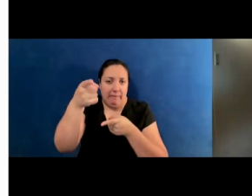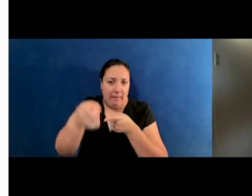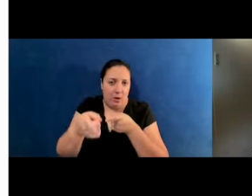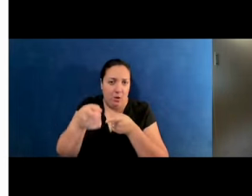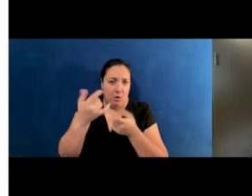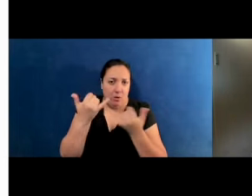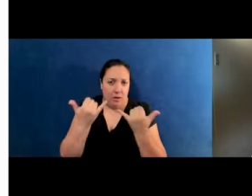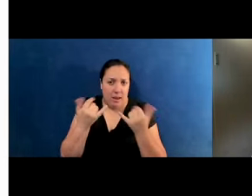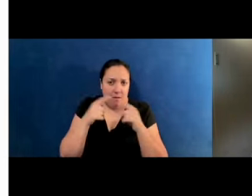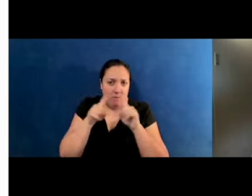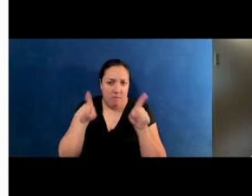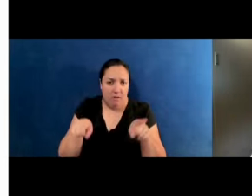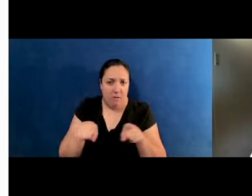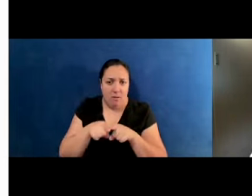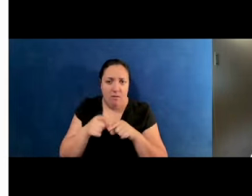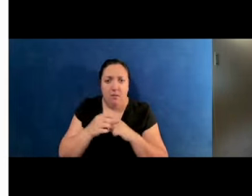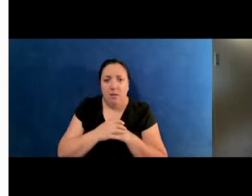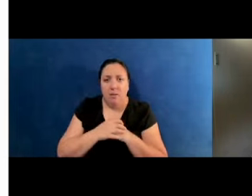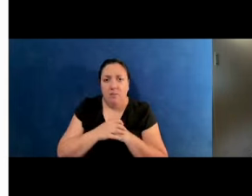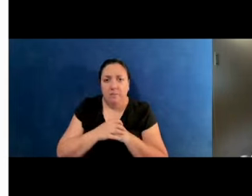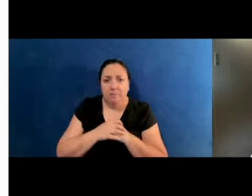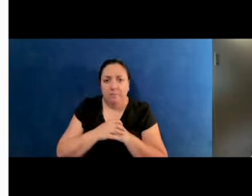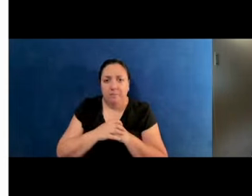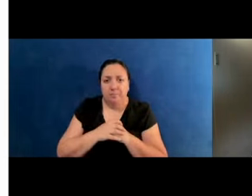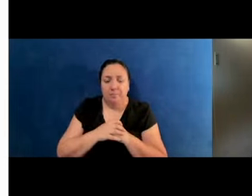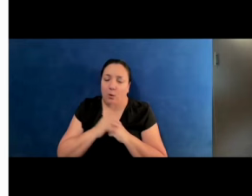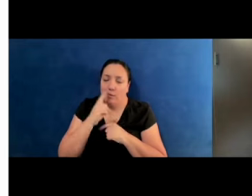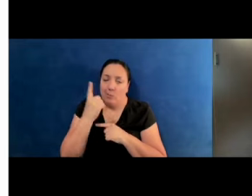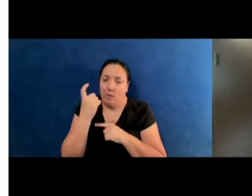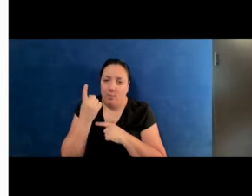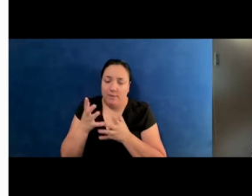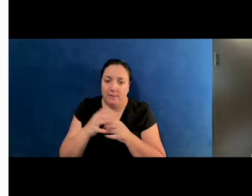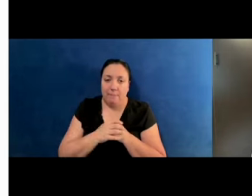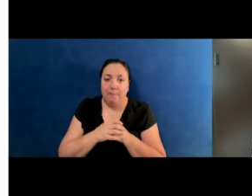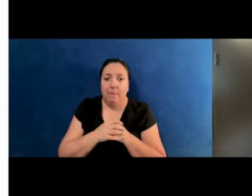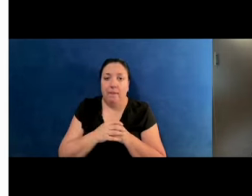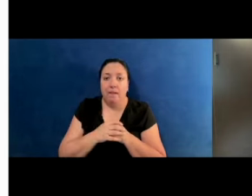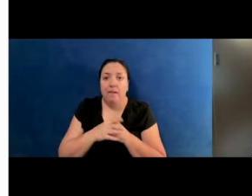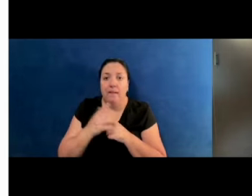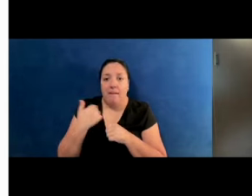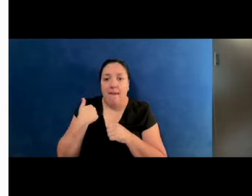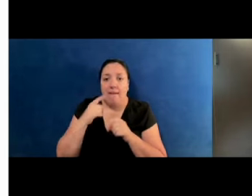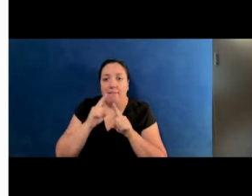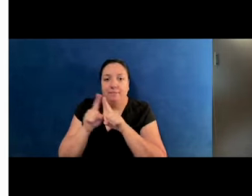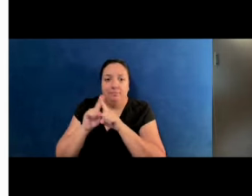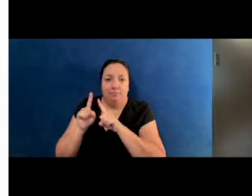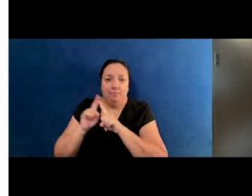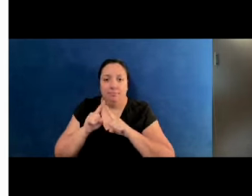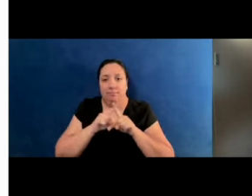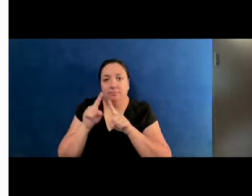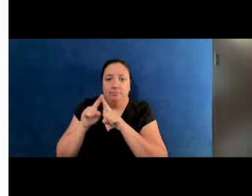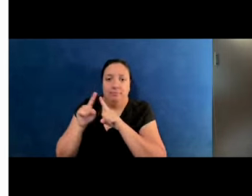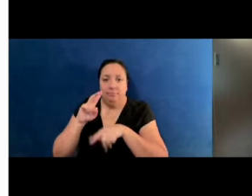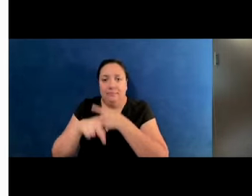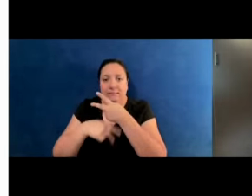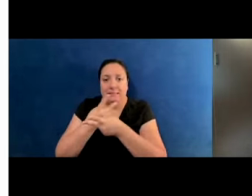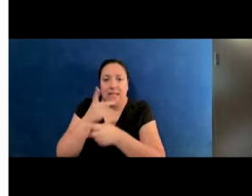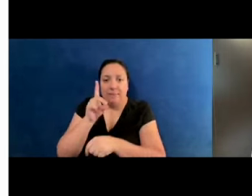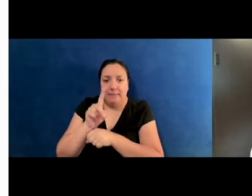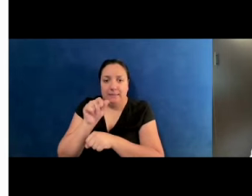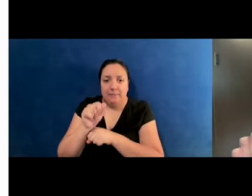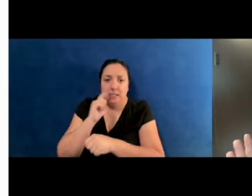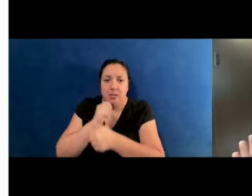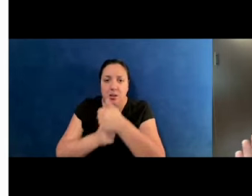here. There's only one additional one from here. And you can see underneath there's a list of different disability types that fit under each